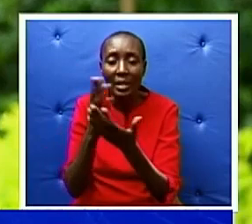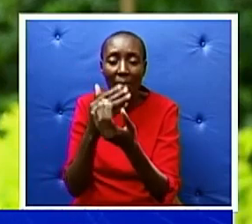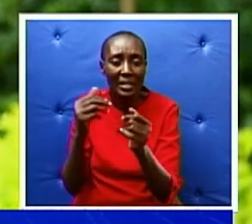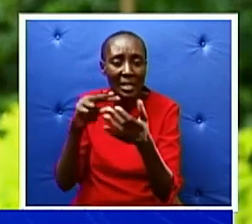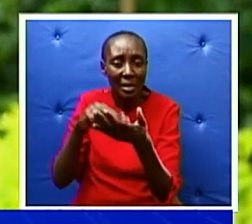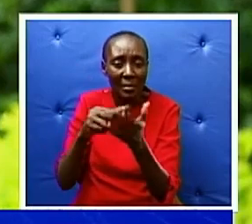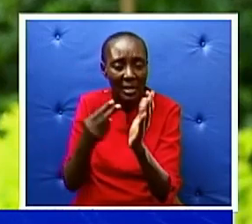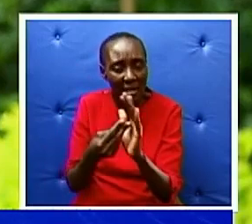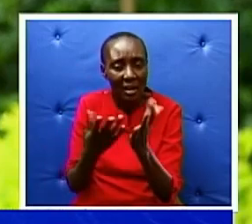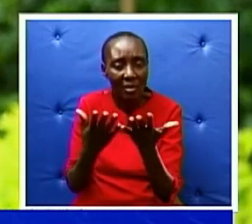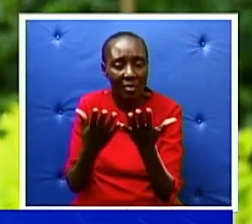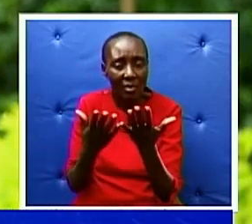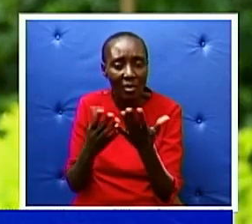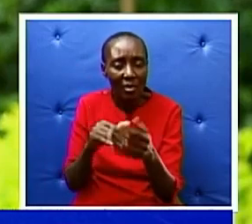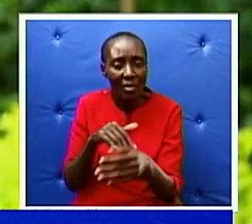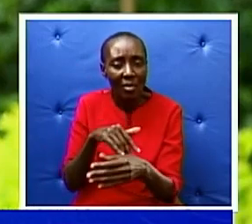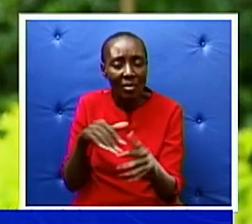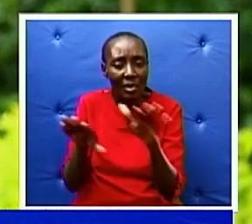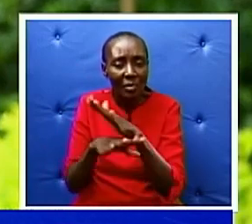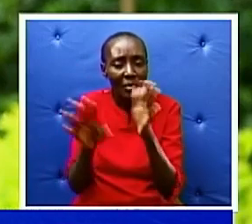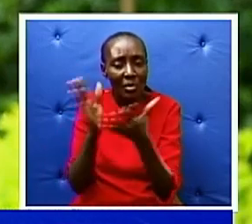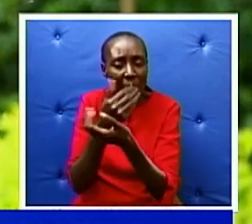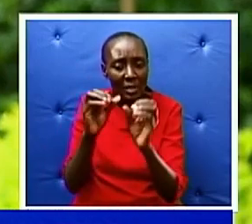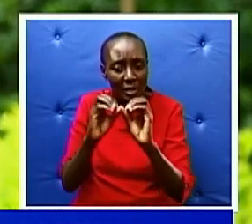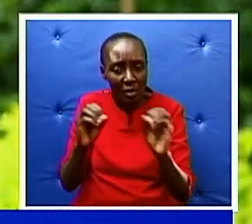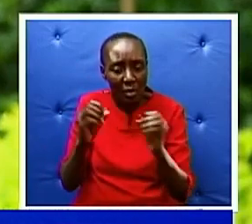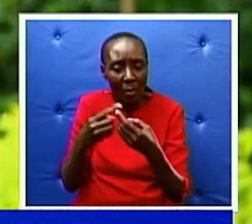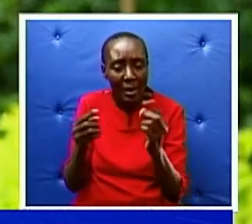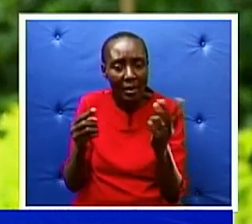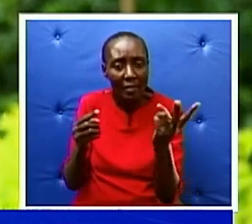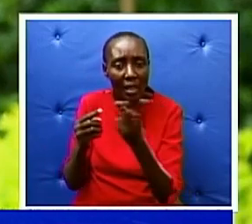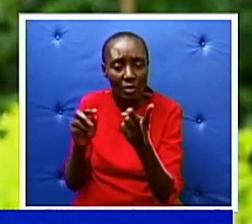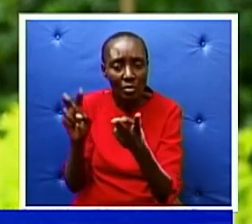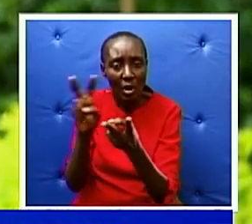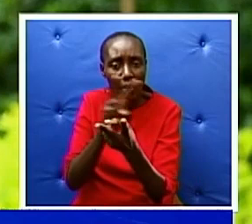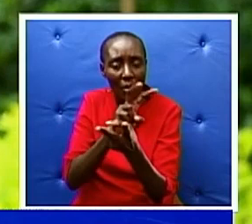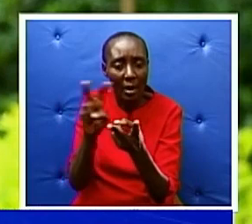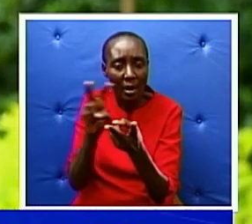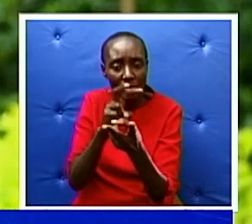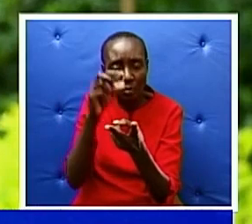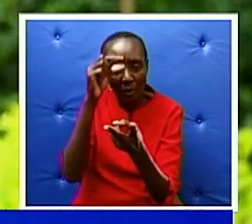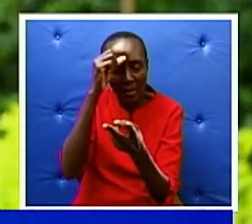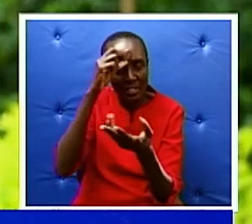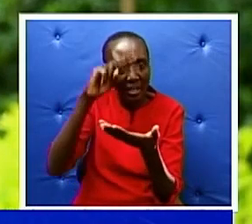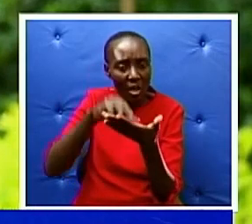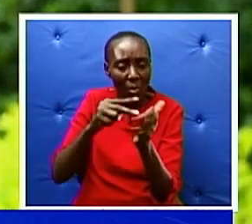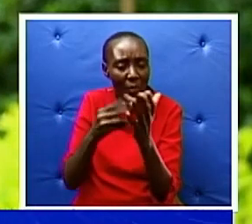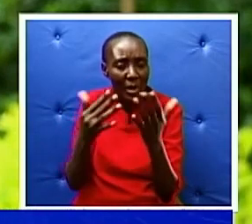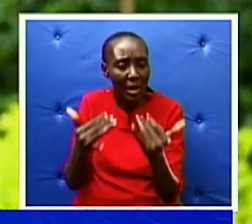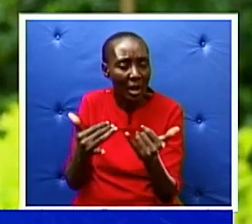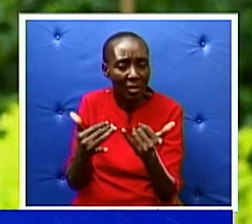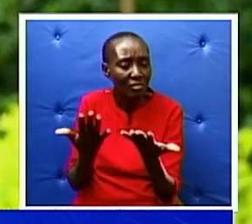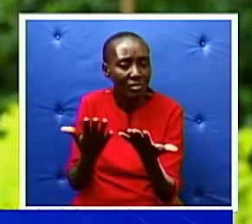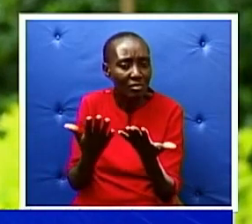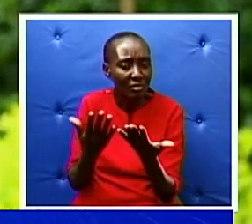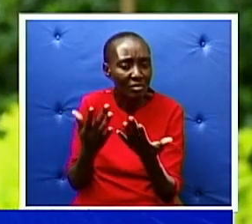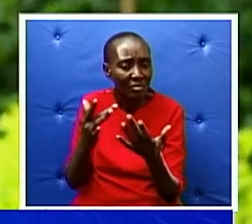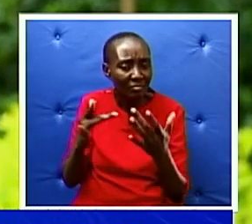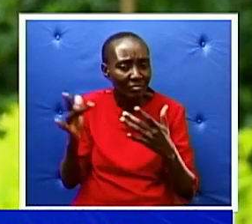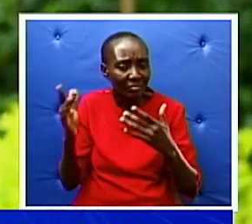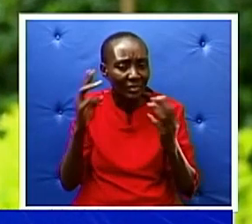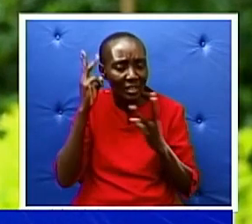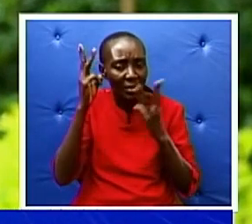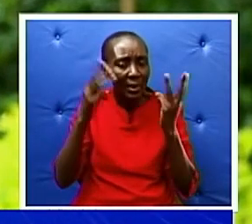deputy president in looking at different government projects, does that raise any eyebrows? Well, it doesn't, because the